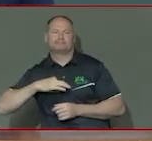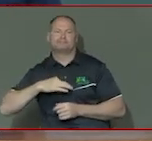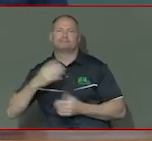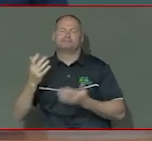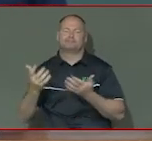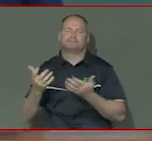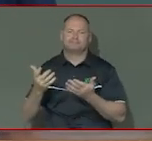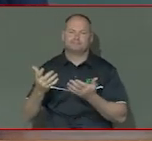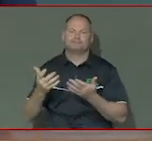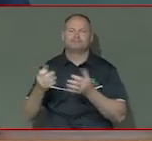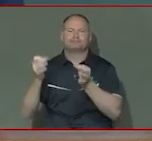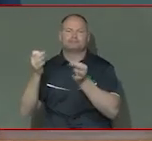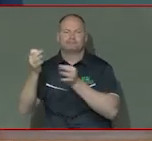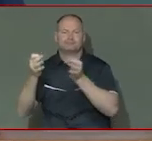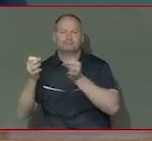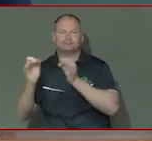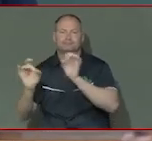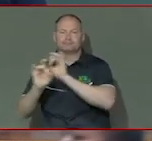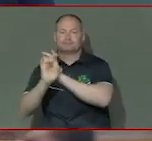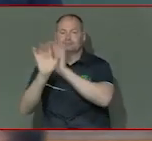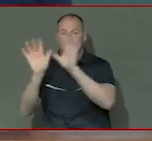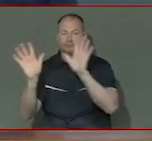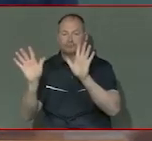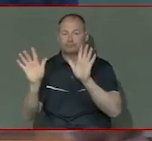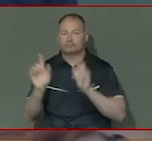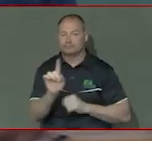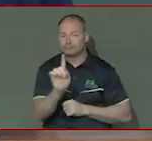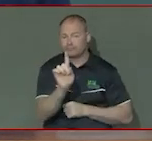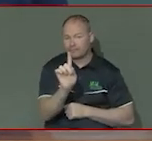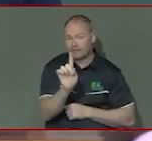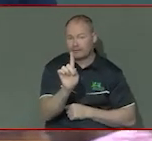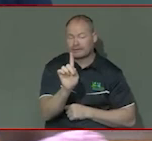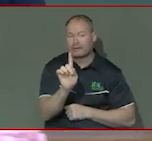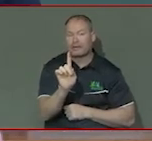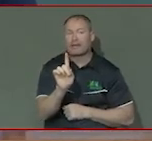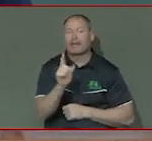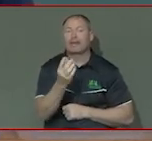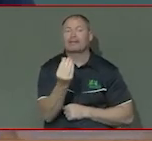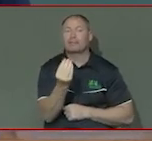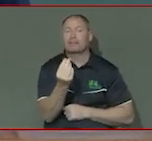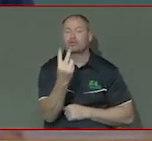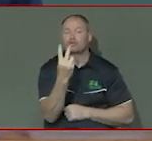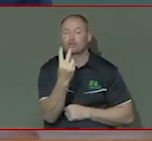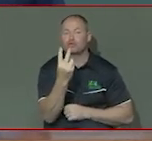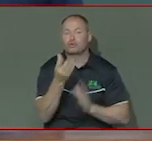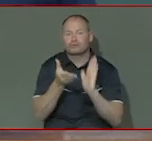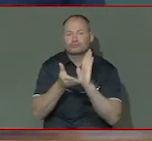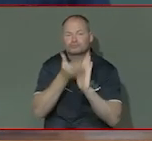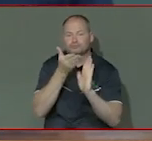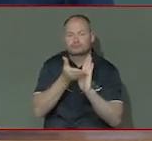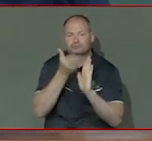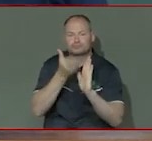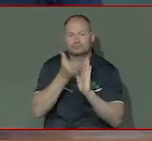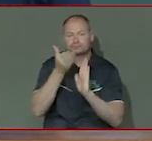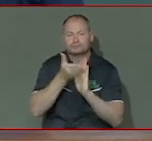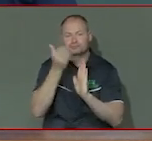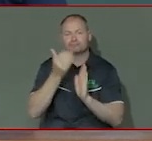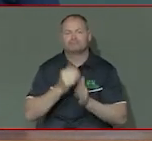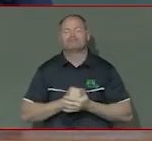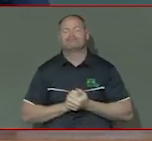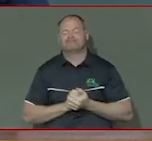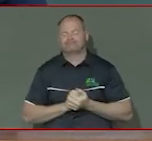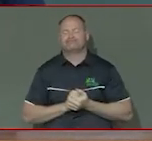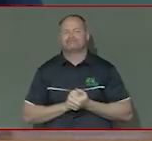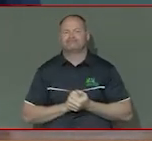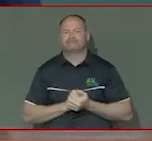sales. Number 2 is your markup. Your markup. Now you've learned from